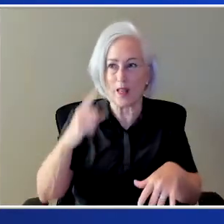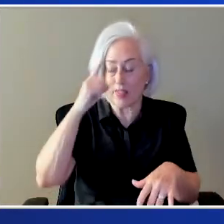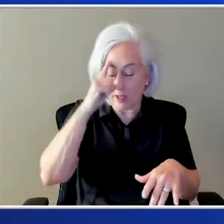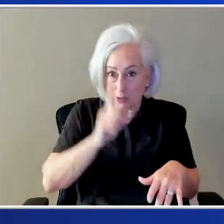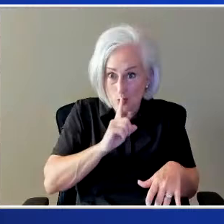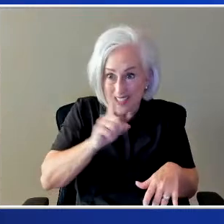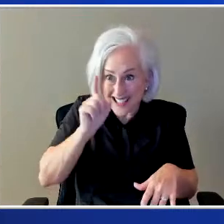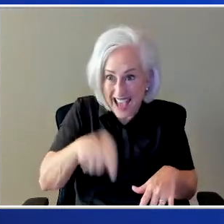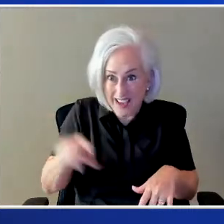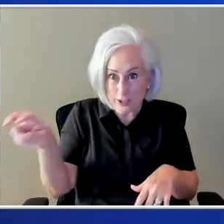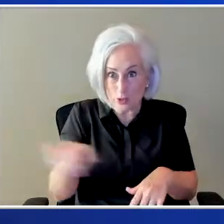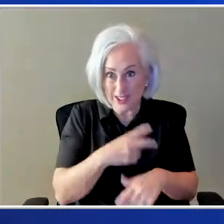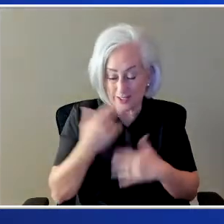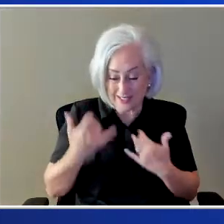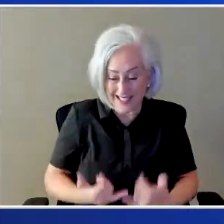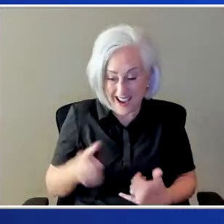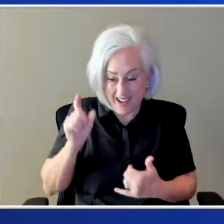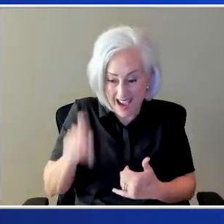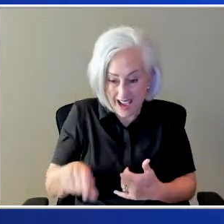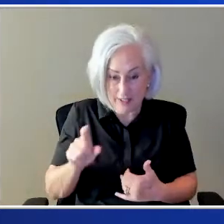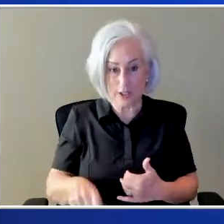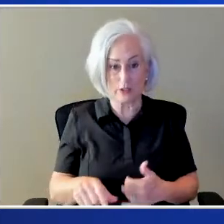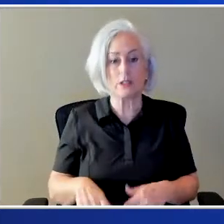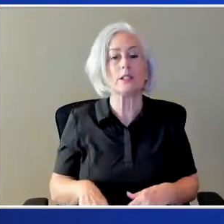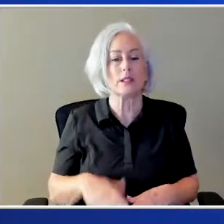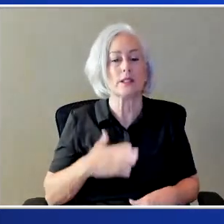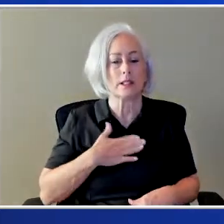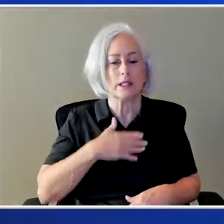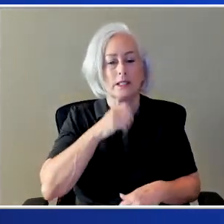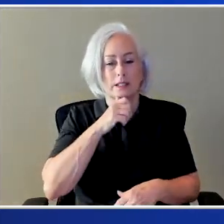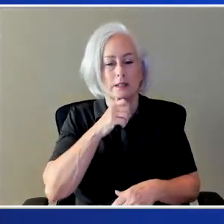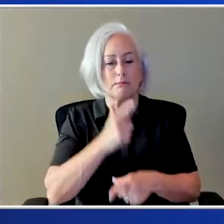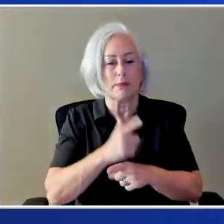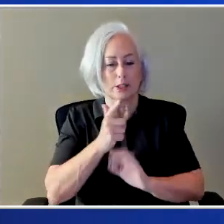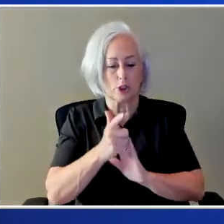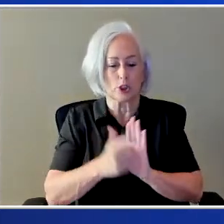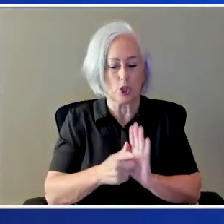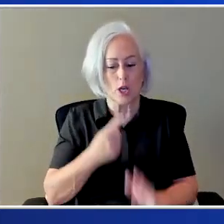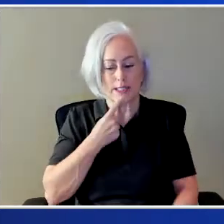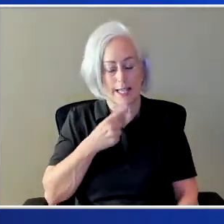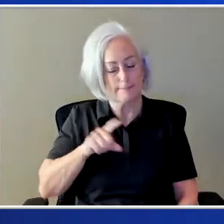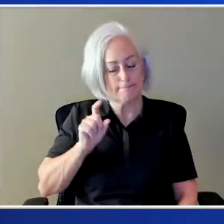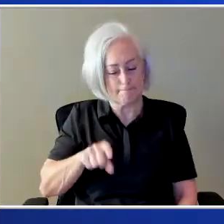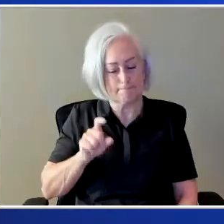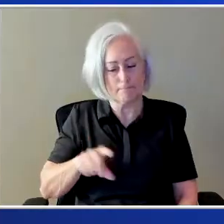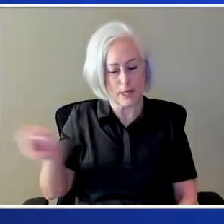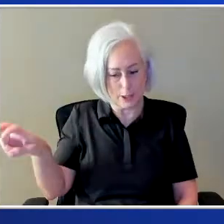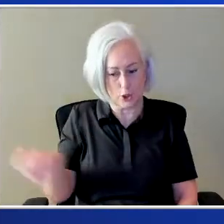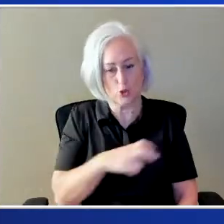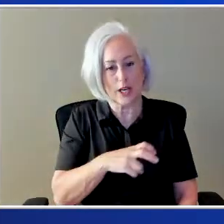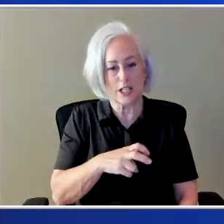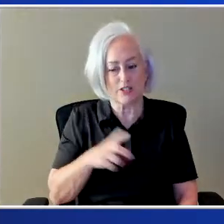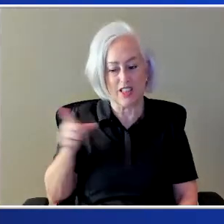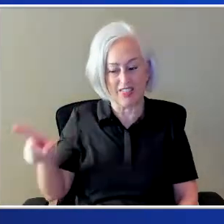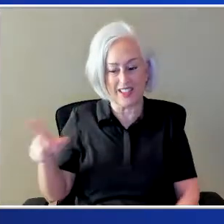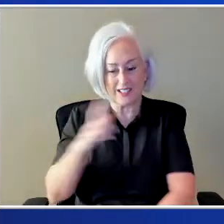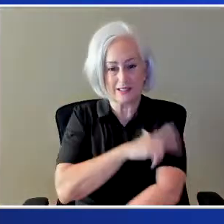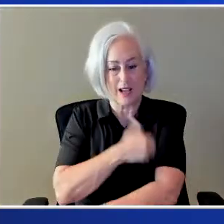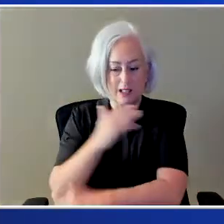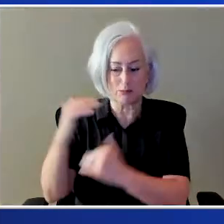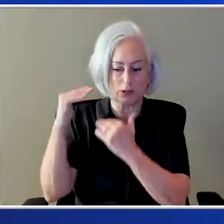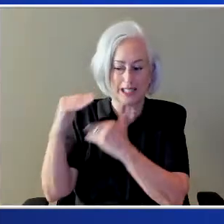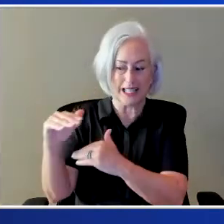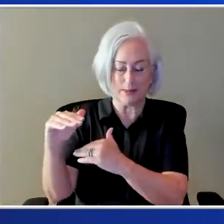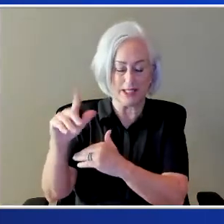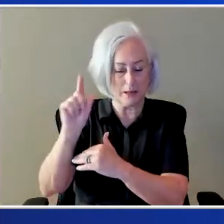out? And my sister-in-law kind of brought it to reality. She said, we've got to get him out of here. They've done all they can do. If he doesn't go to a bigger